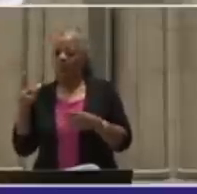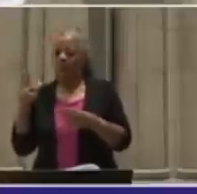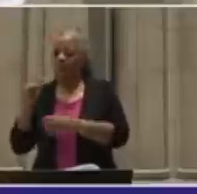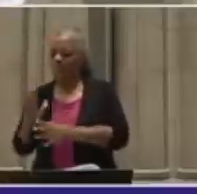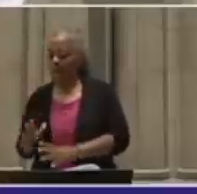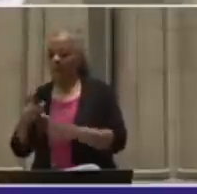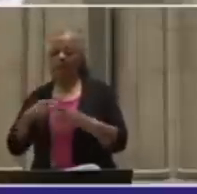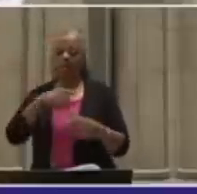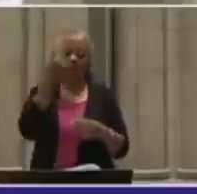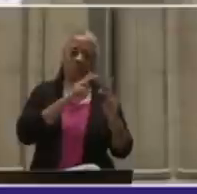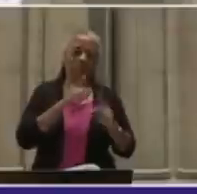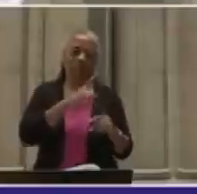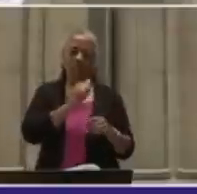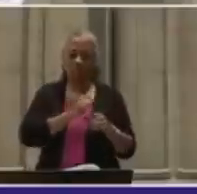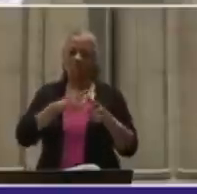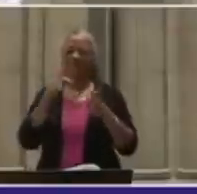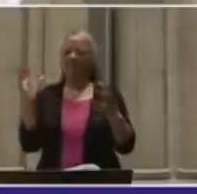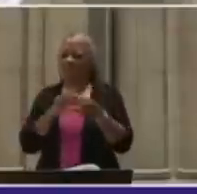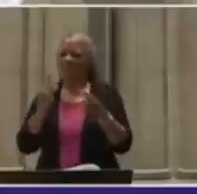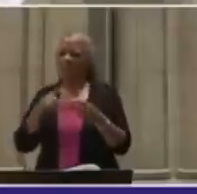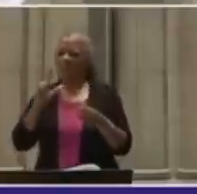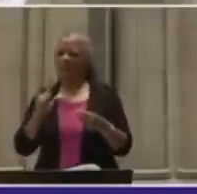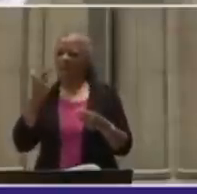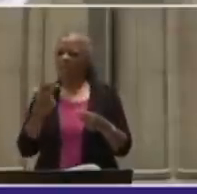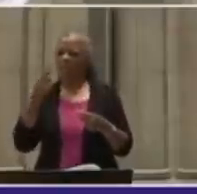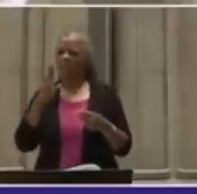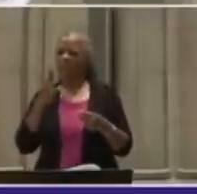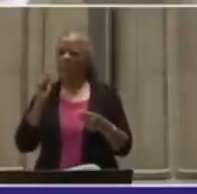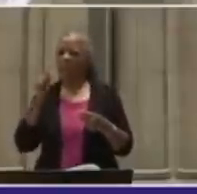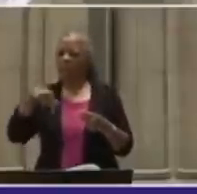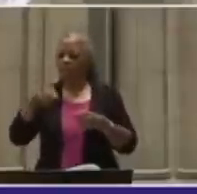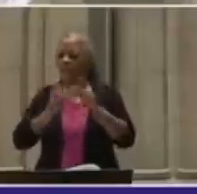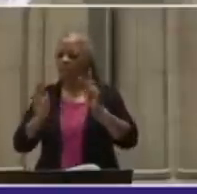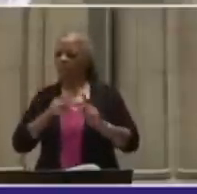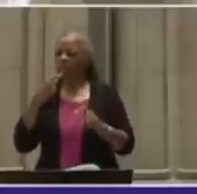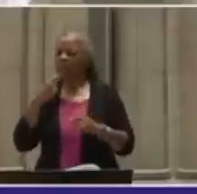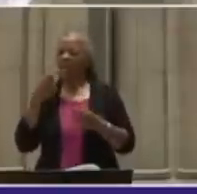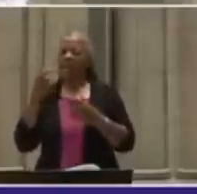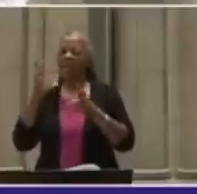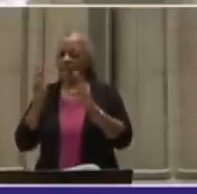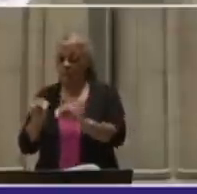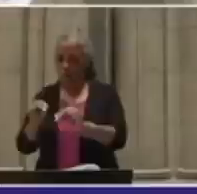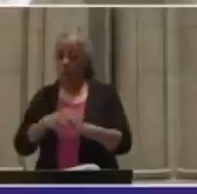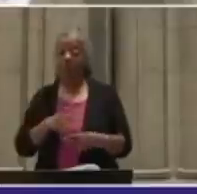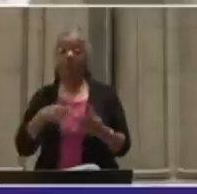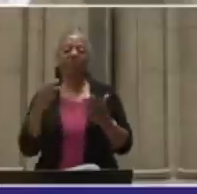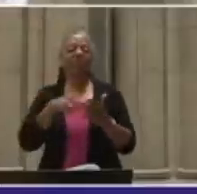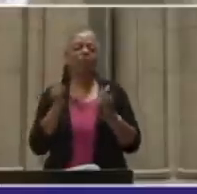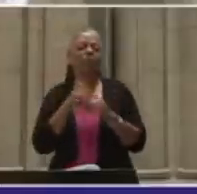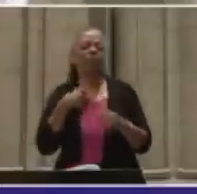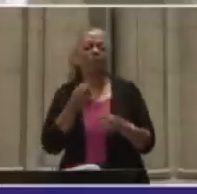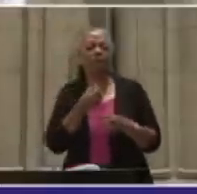Louisville connecting up with LGBTQ people to say no to the deadliness of racism and classism. Go stand with me as I was a few